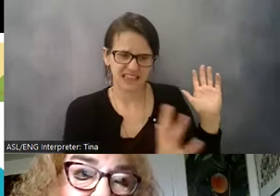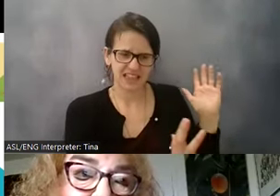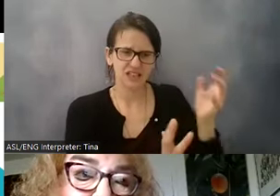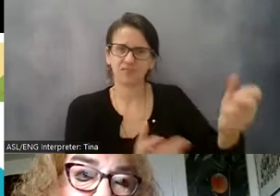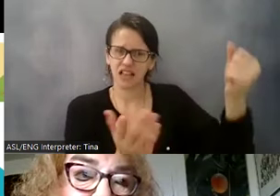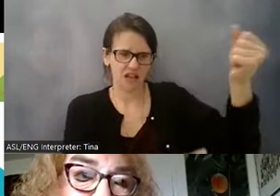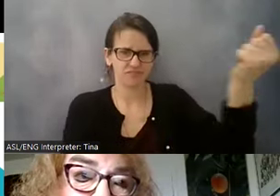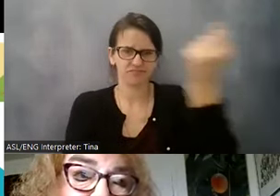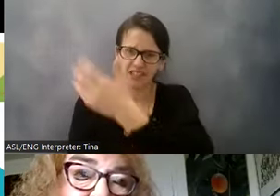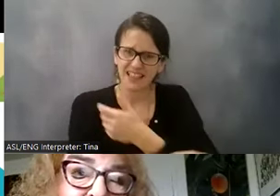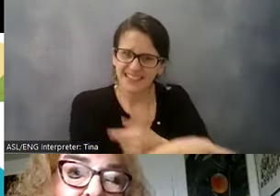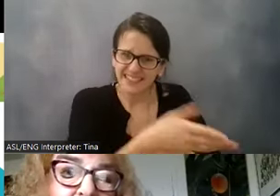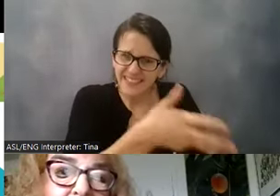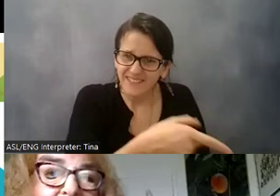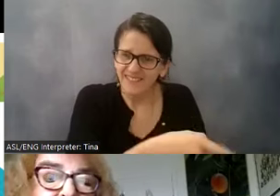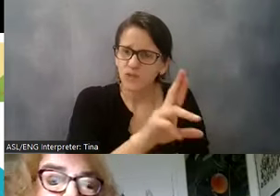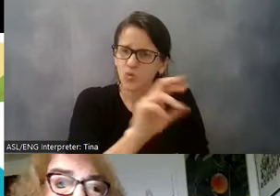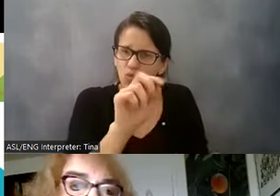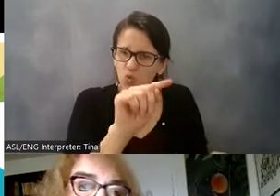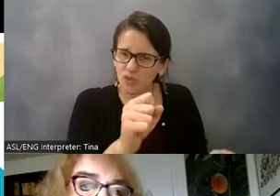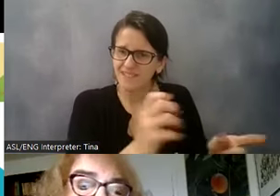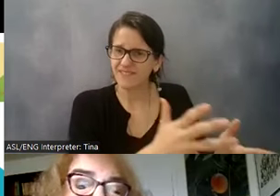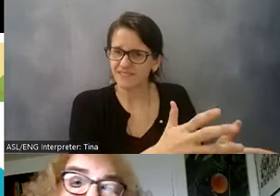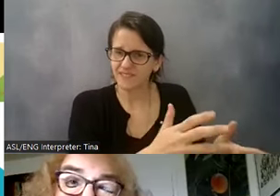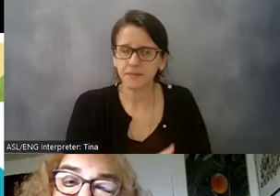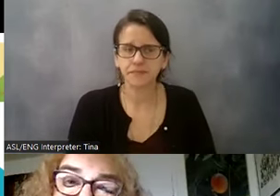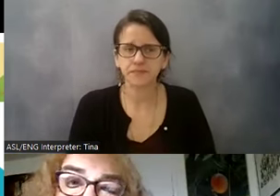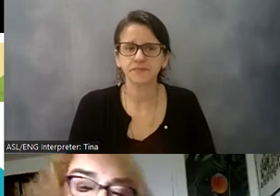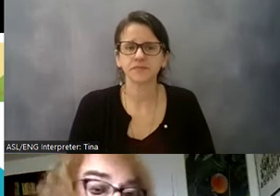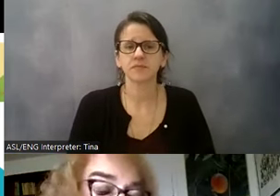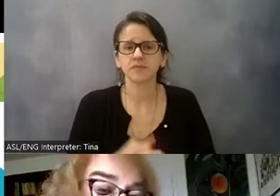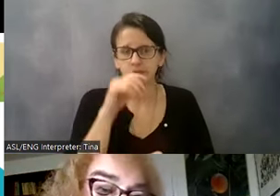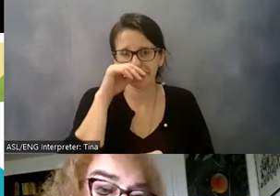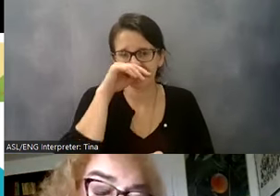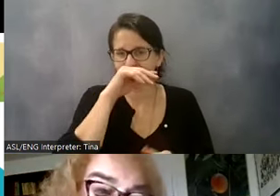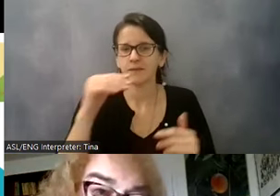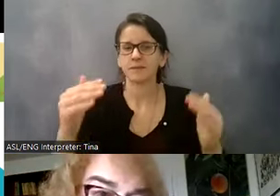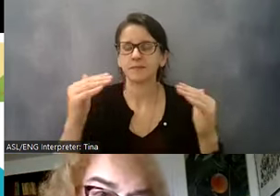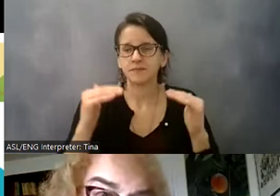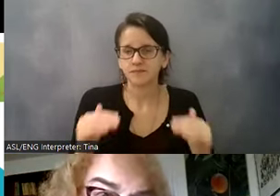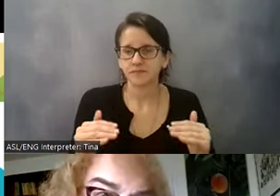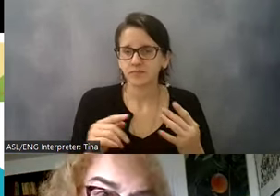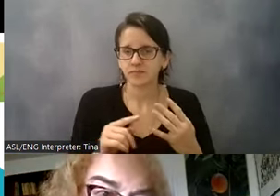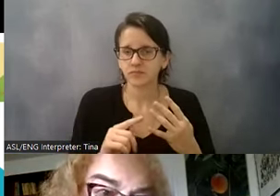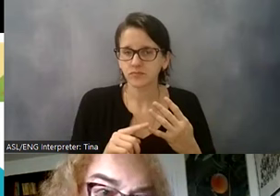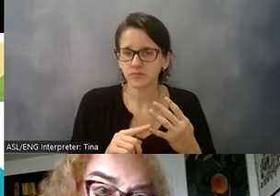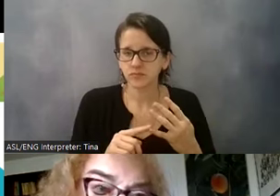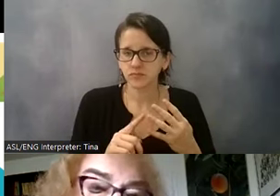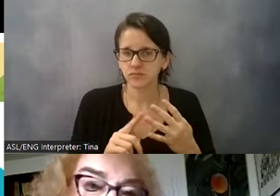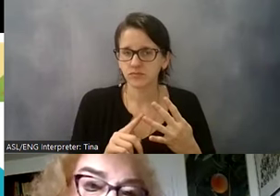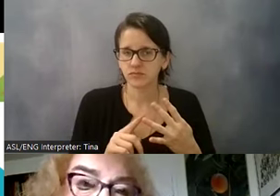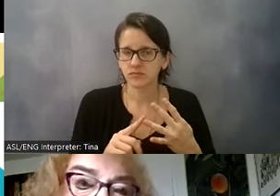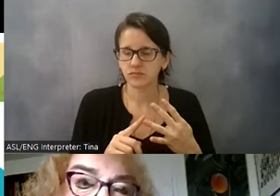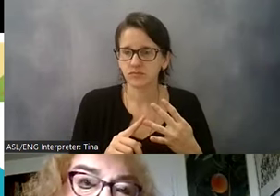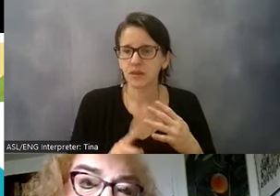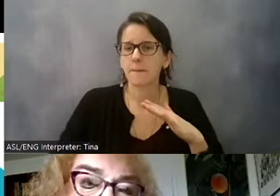They're very important. And then we want to maximize soil cover. We can do that with a mulch. And